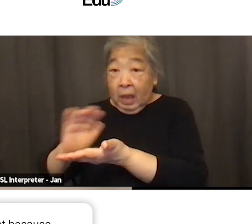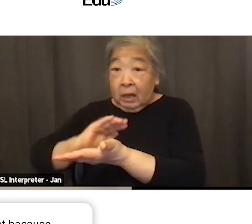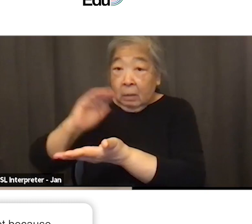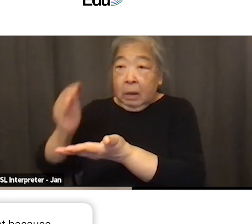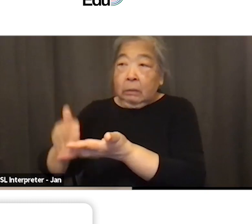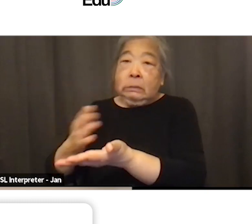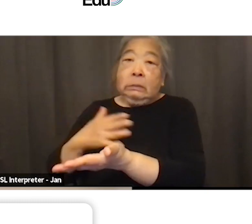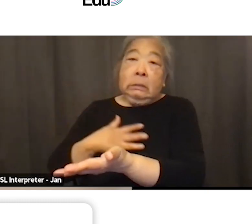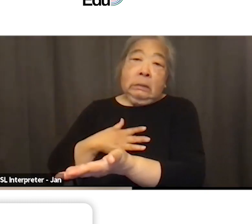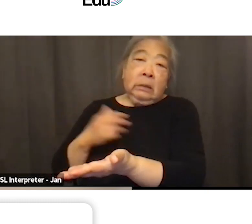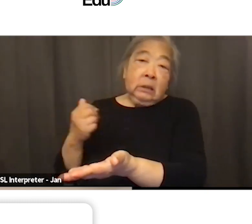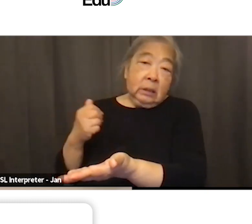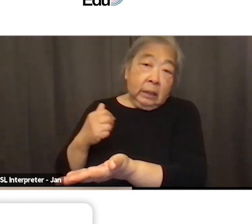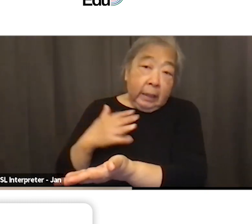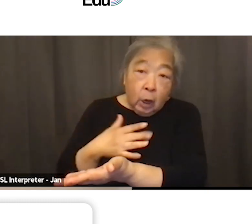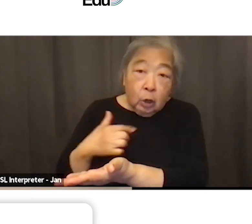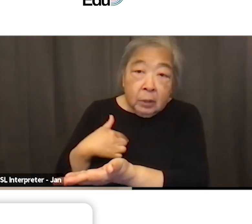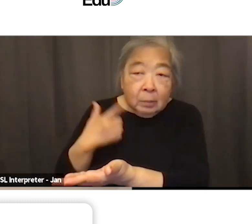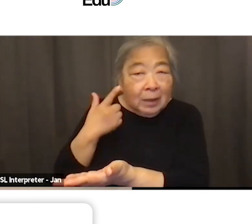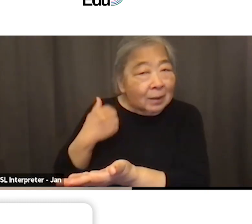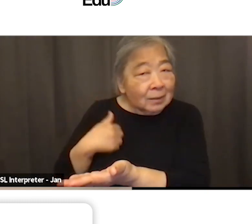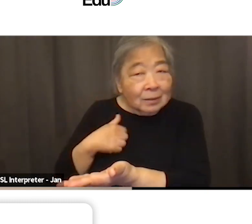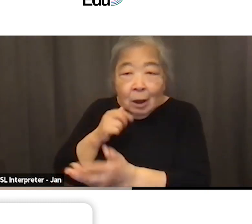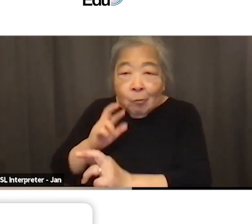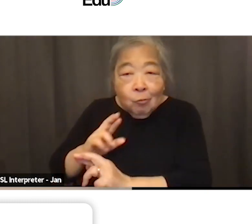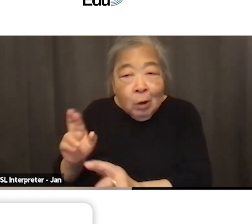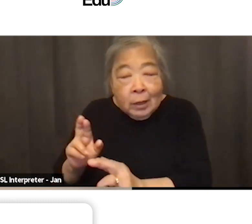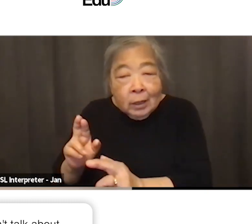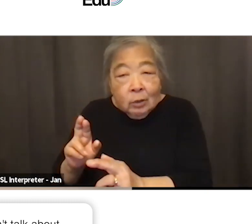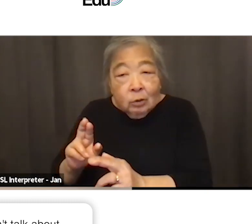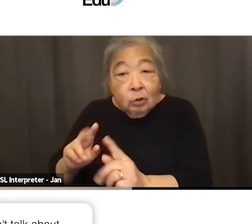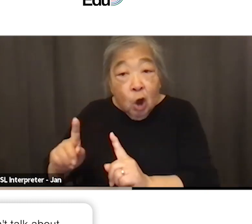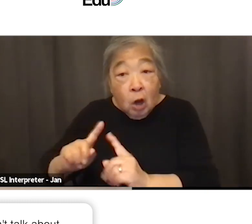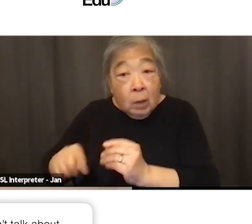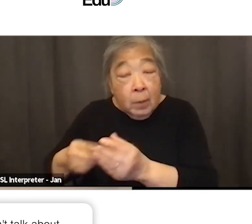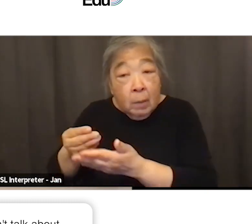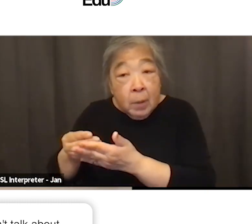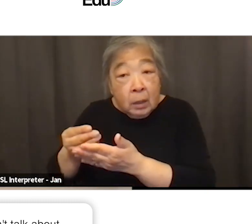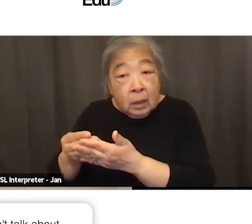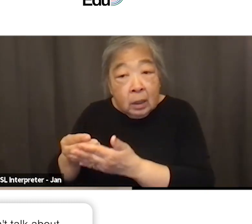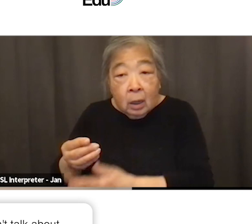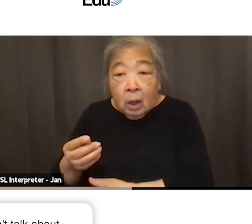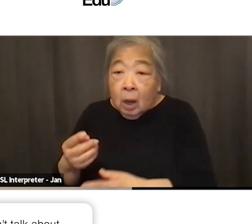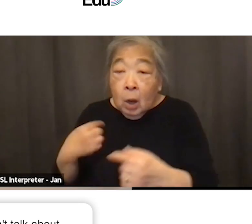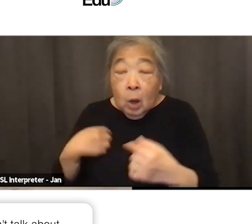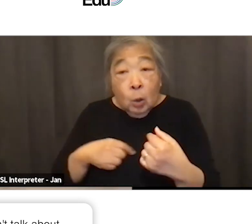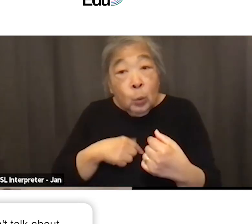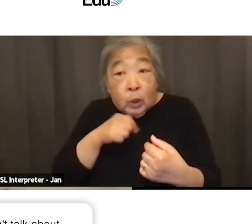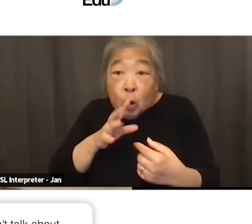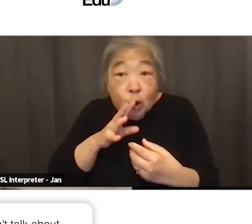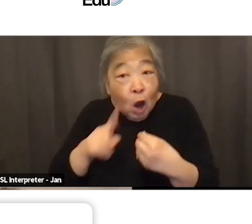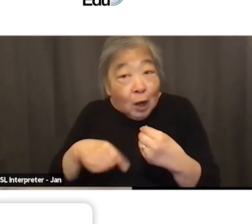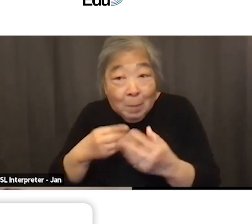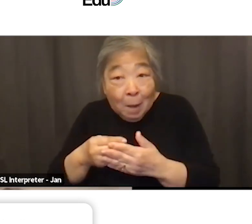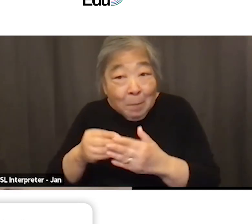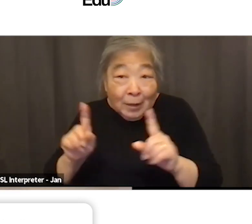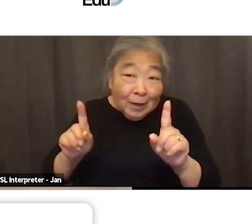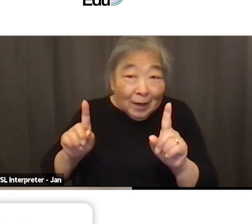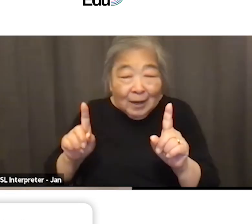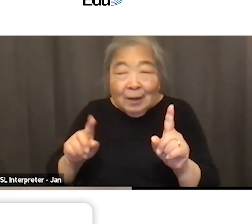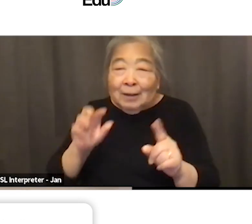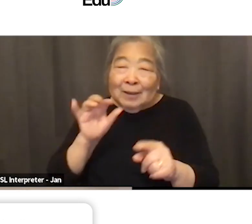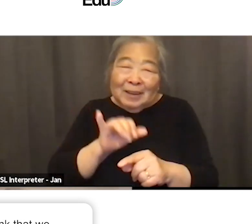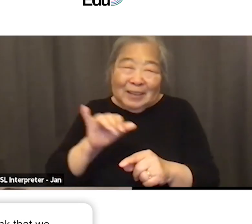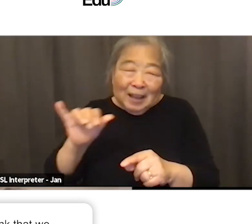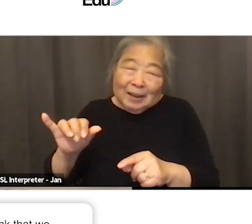because personally, I wasn't ready to, I guess, talk about money because we don't talk about money as the